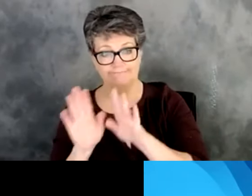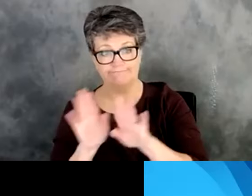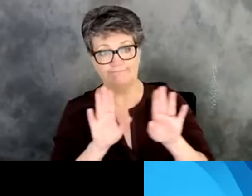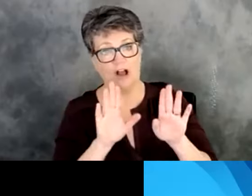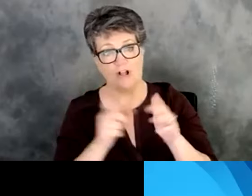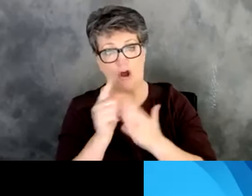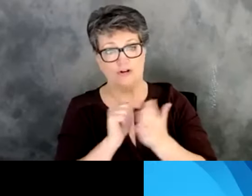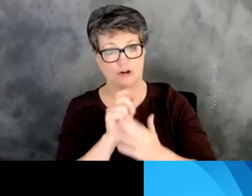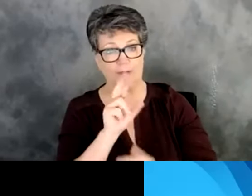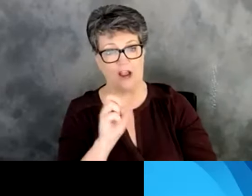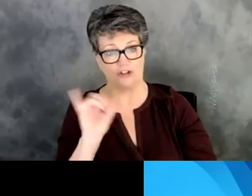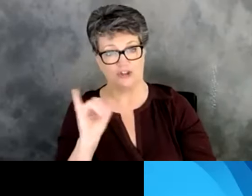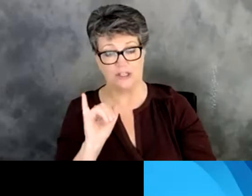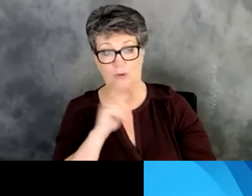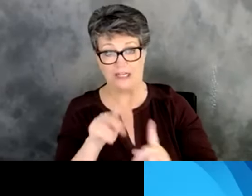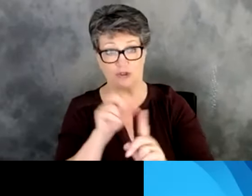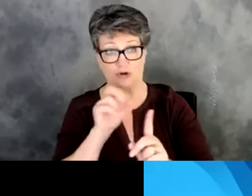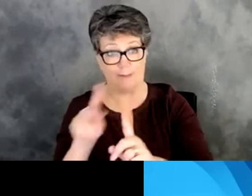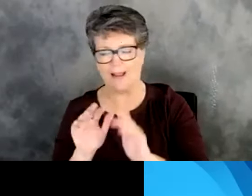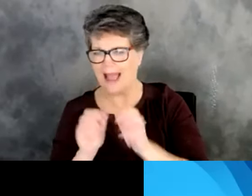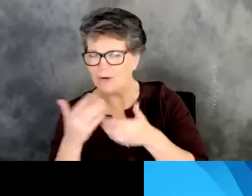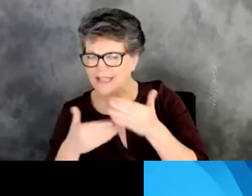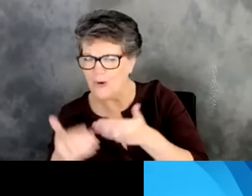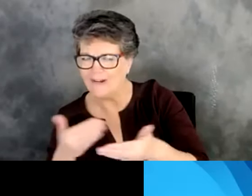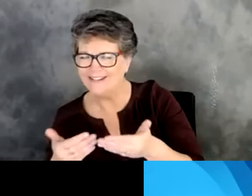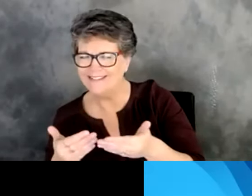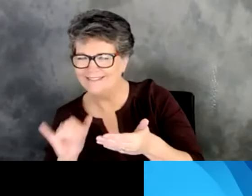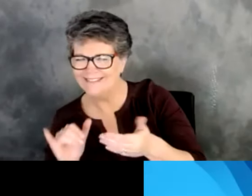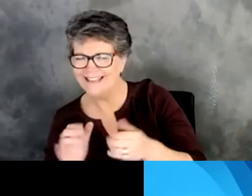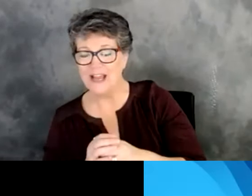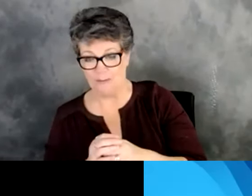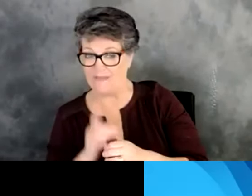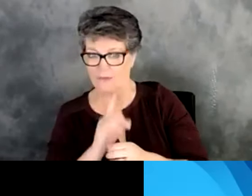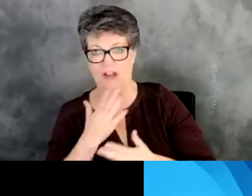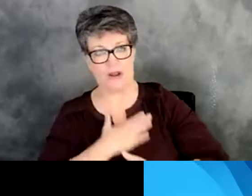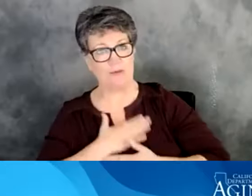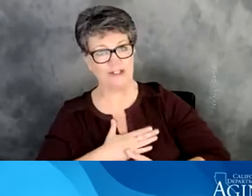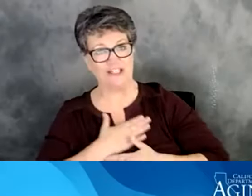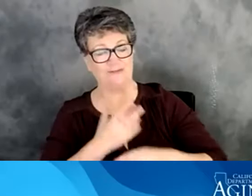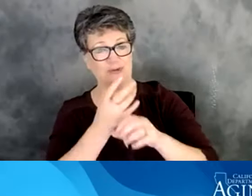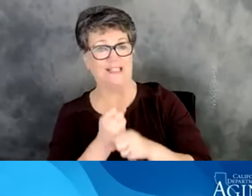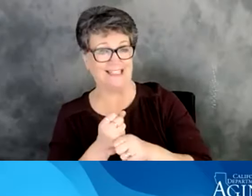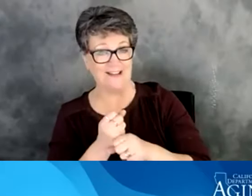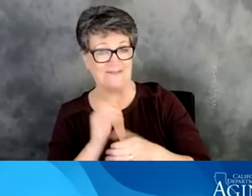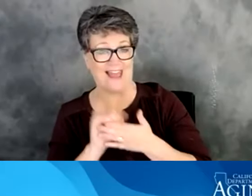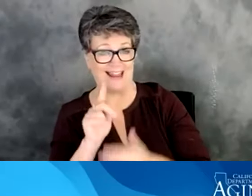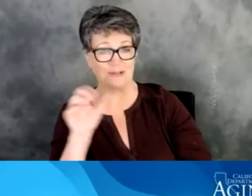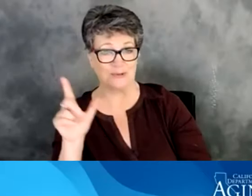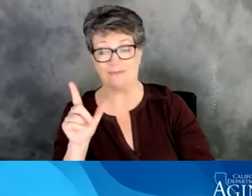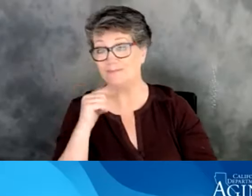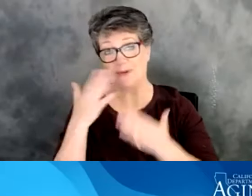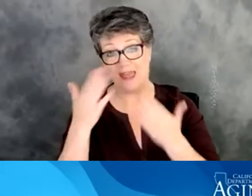So we need to circle back and see how that's coming out the other side, but they were very appreciative to receive that as a tool. So thank